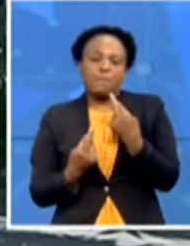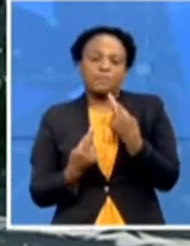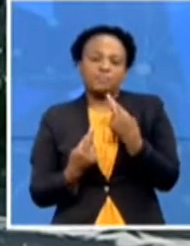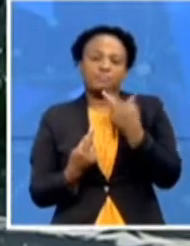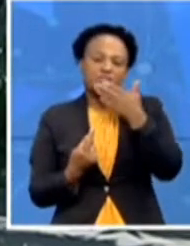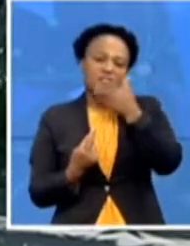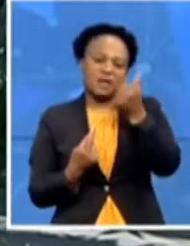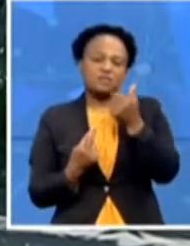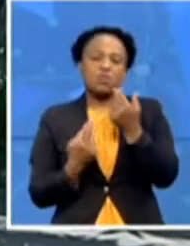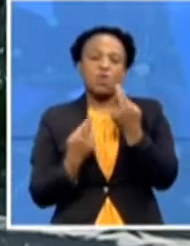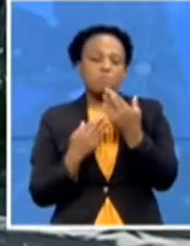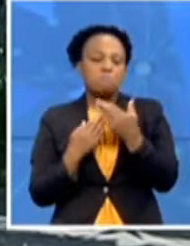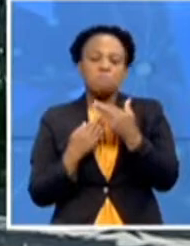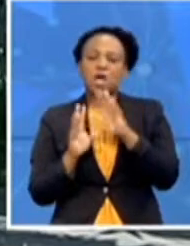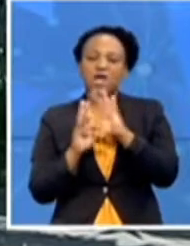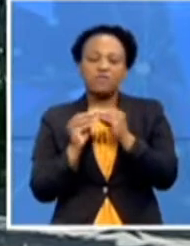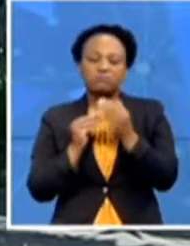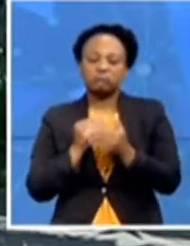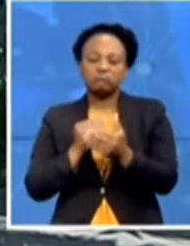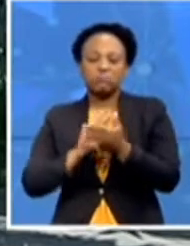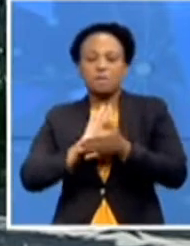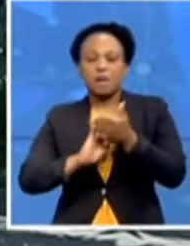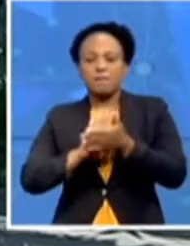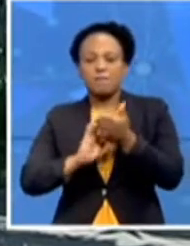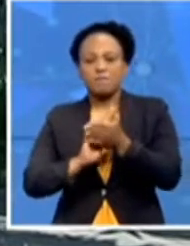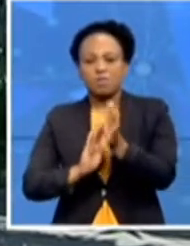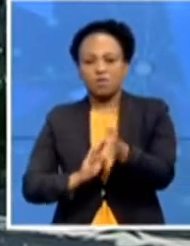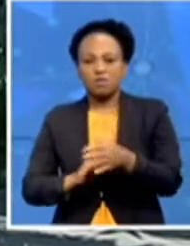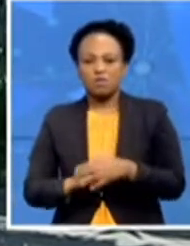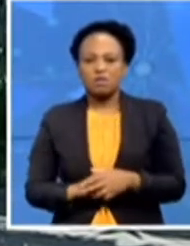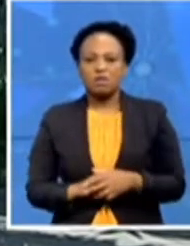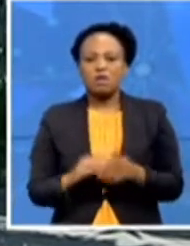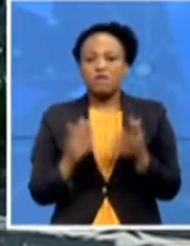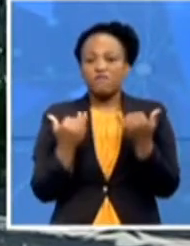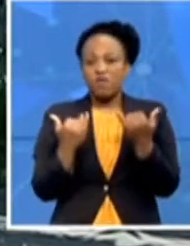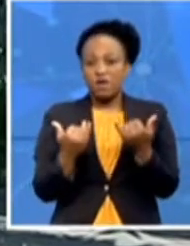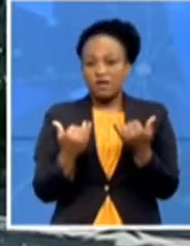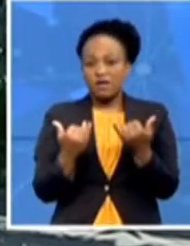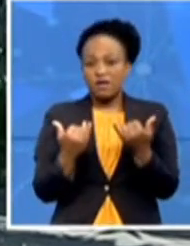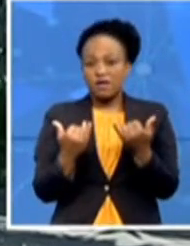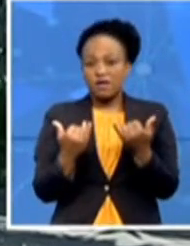John Walton Secondary School. But for now, from us here in Kariega, it's back to you guys in studio.